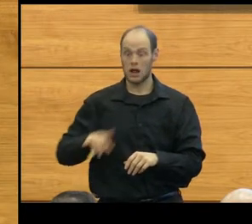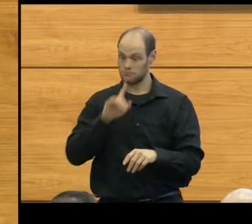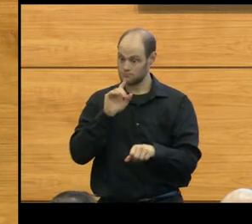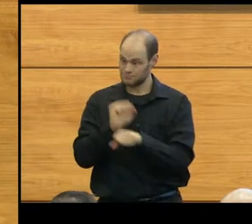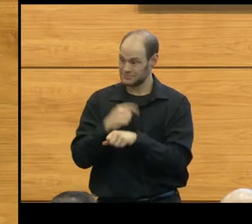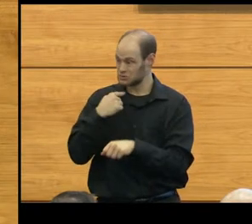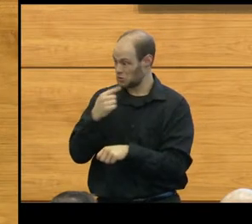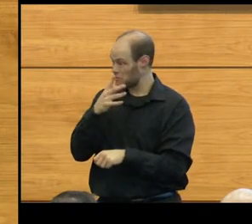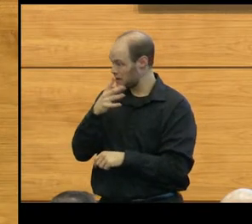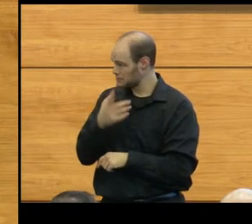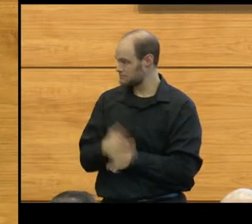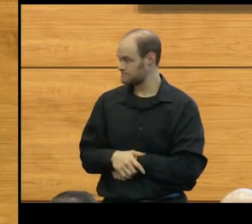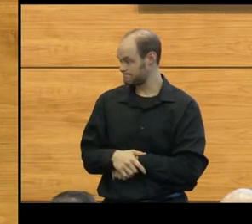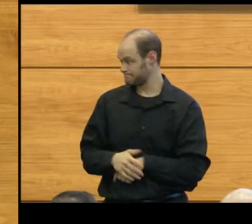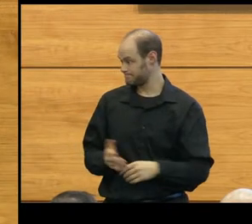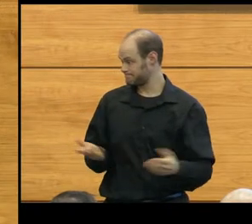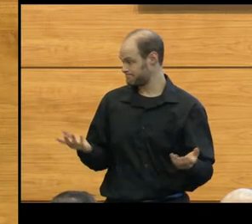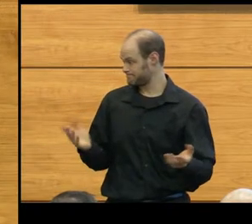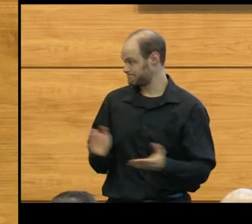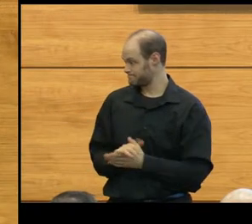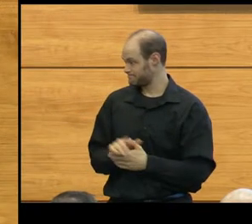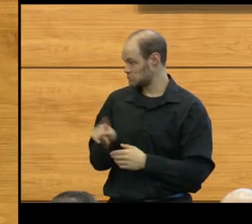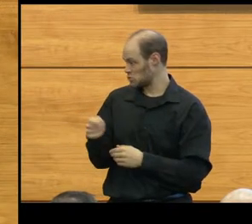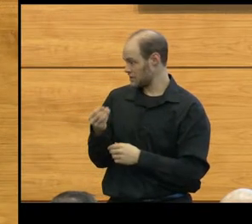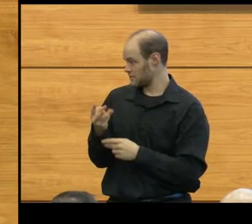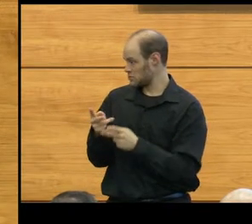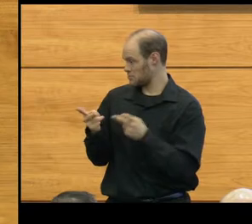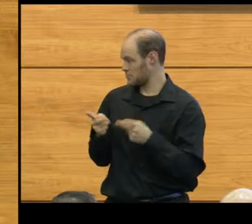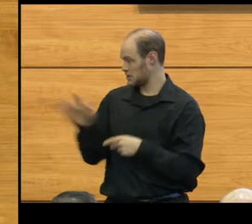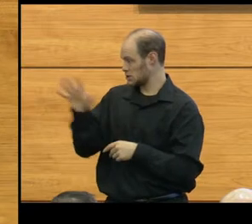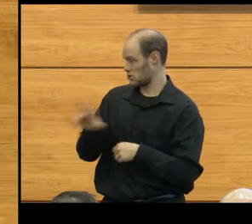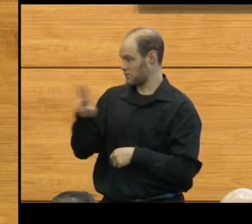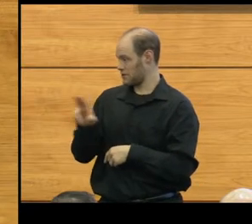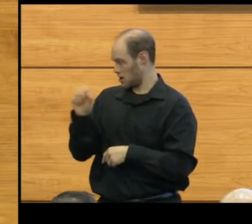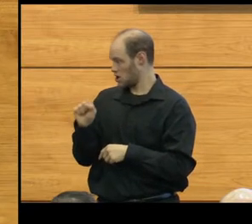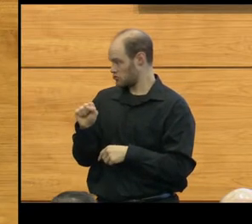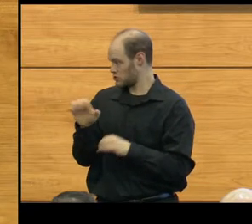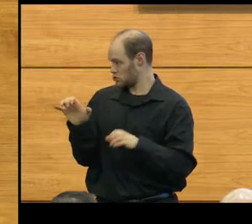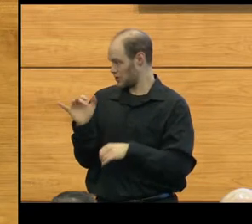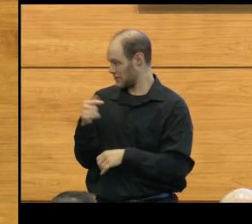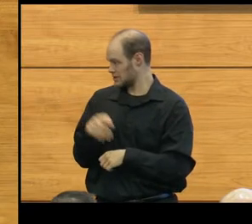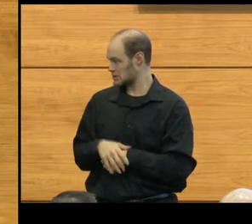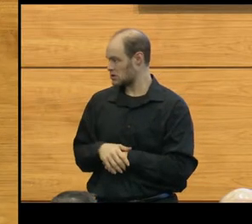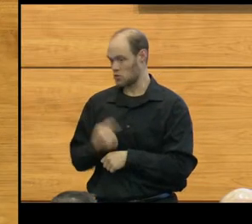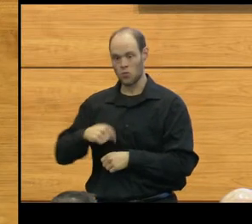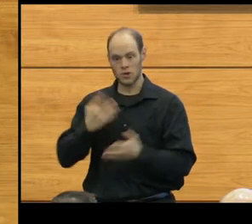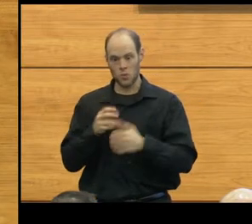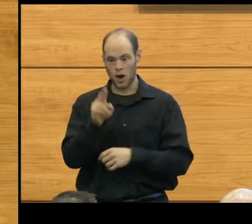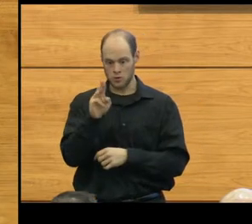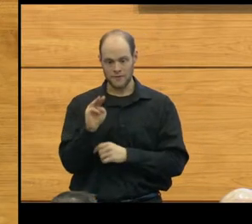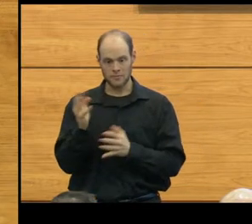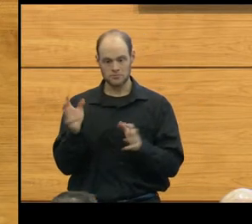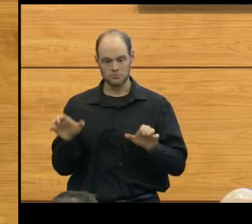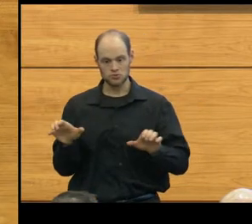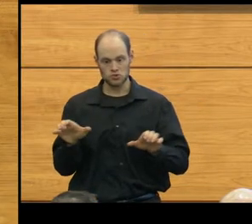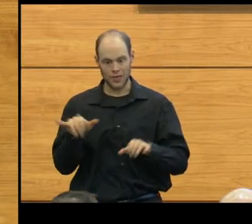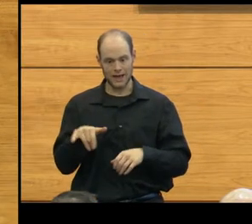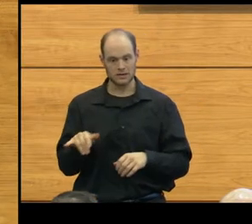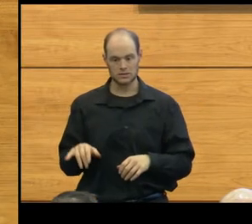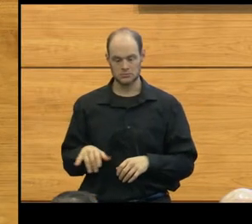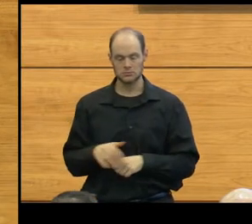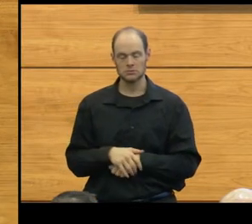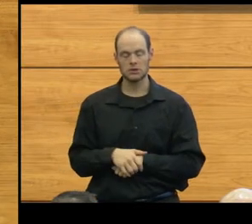actually said to that mom, well, there's only a few places in the country that are doing it, and we want Michigan to be one of those places,